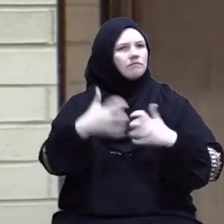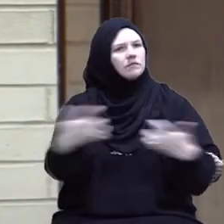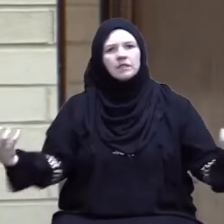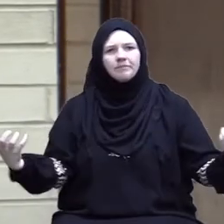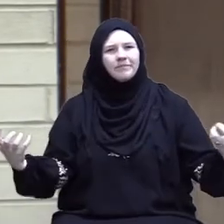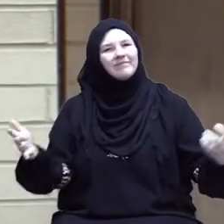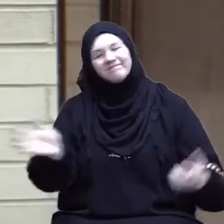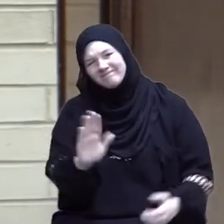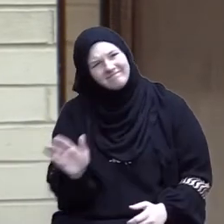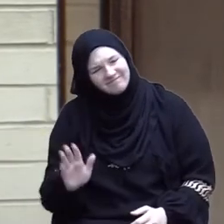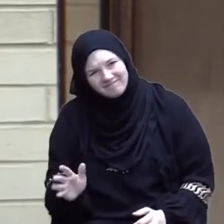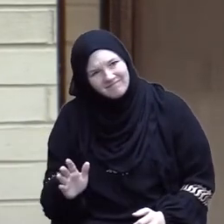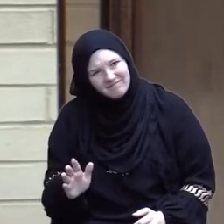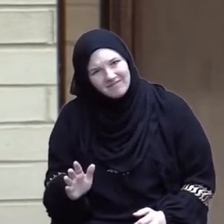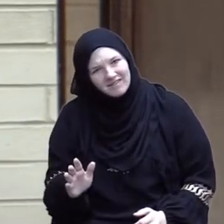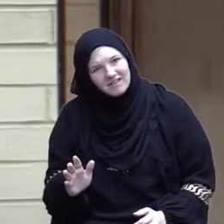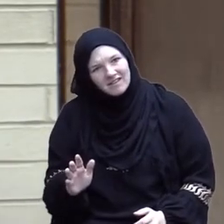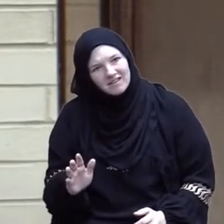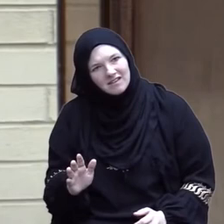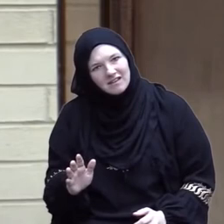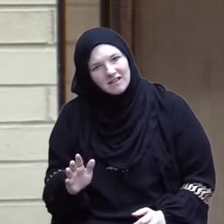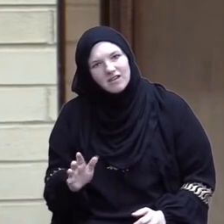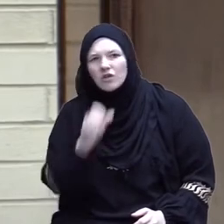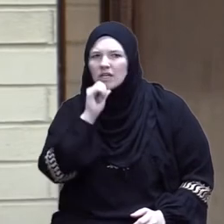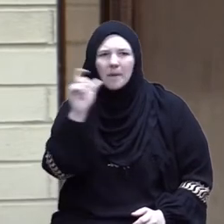not Muslim, you're just secular.